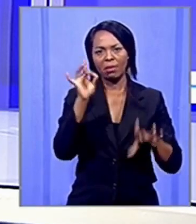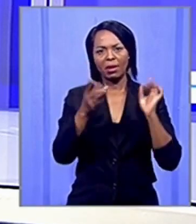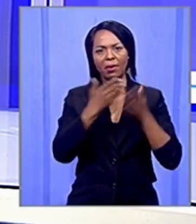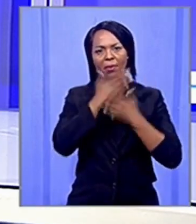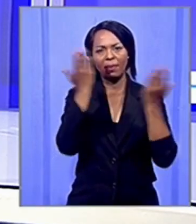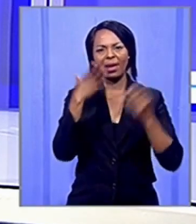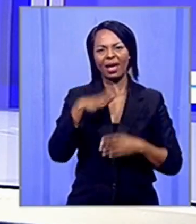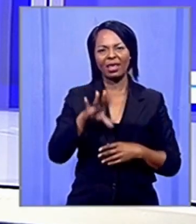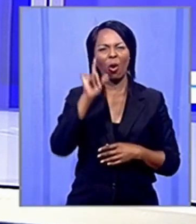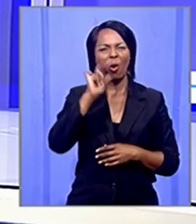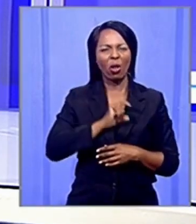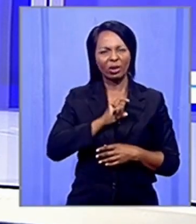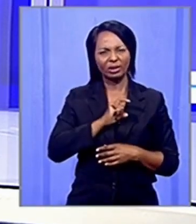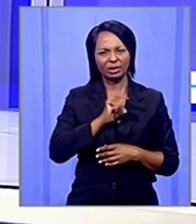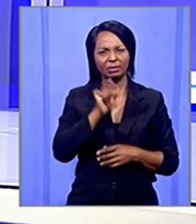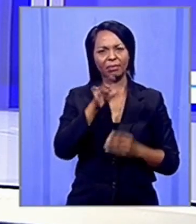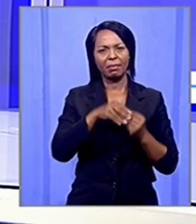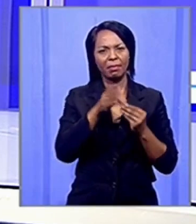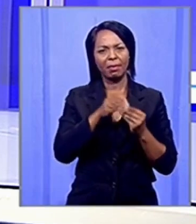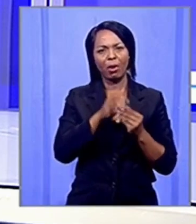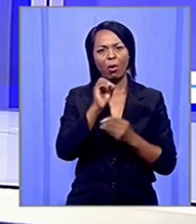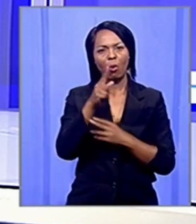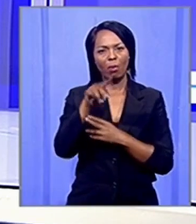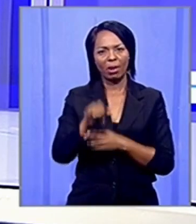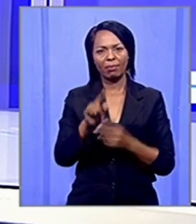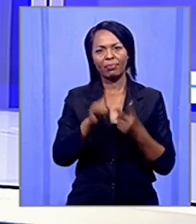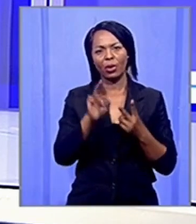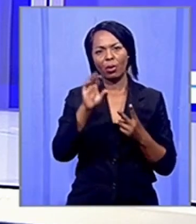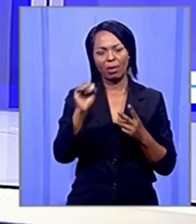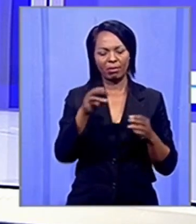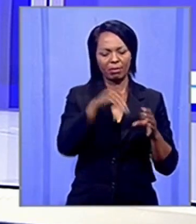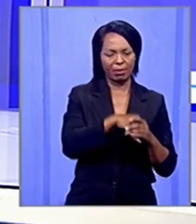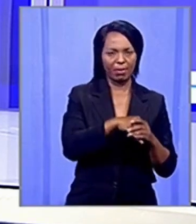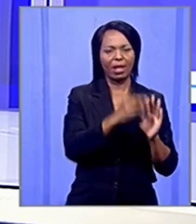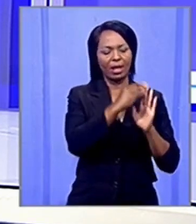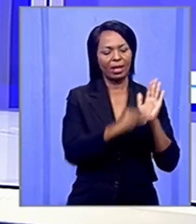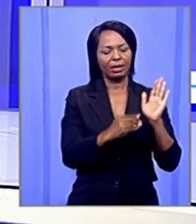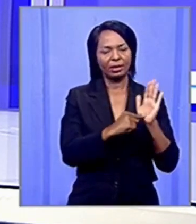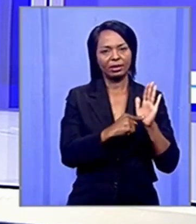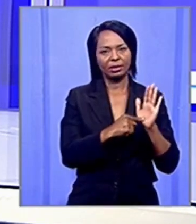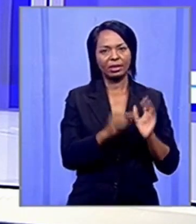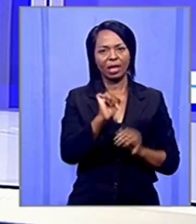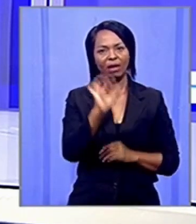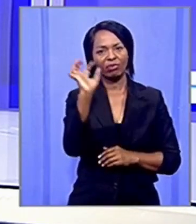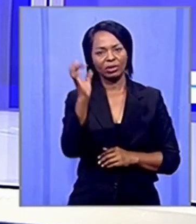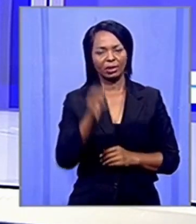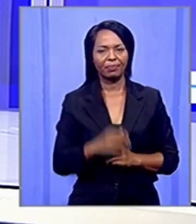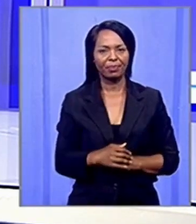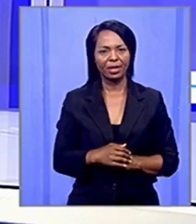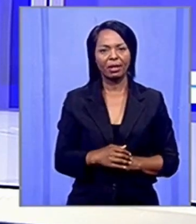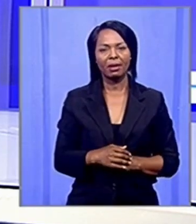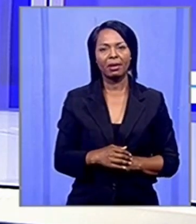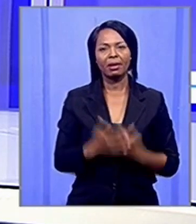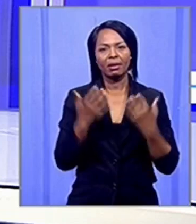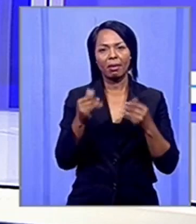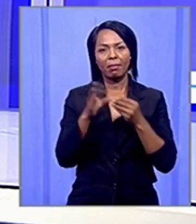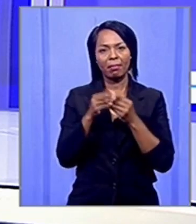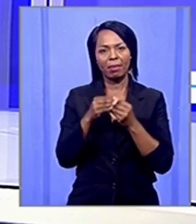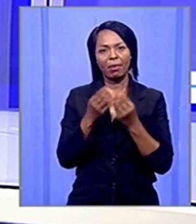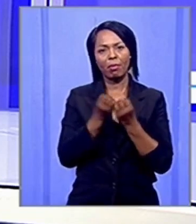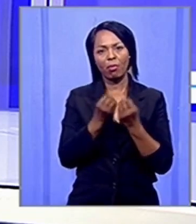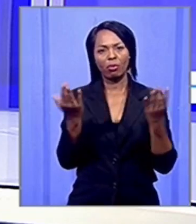khuduthamaga ba maloba Oupa Kgwabane le Elsabe Rockman ba akareditswe mo lenaneng. Ditokololo tsa kokoanope molao tseo